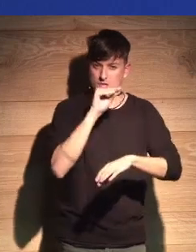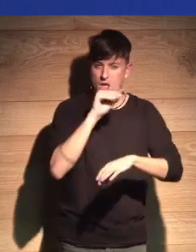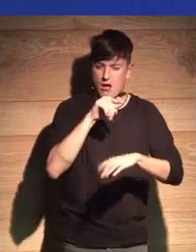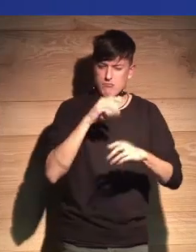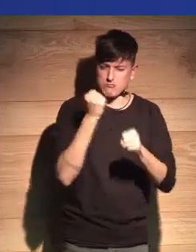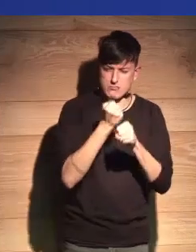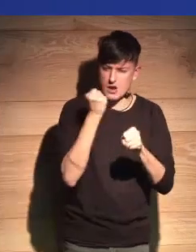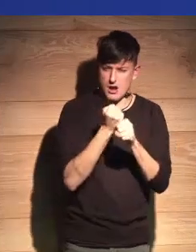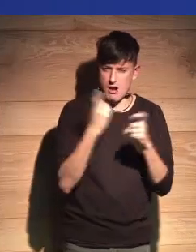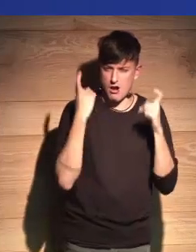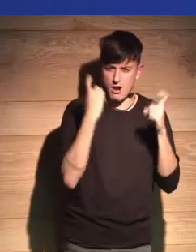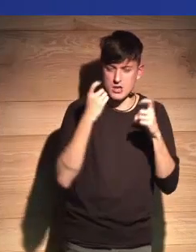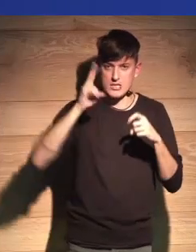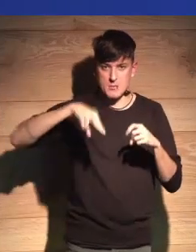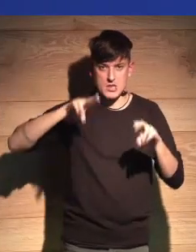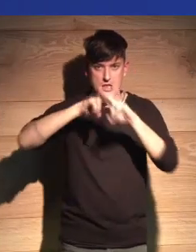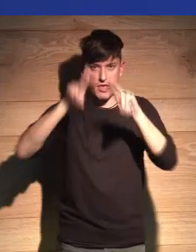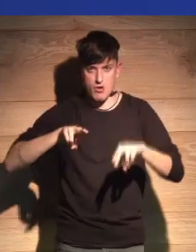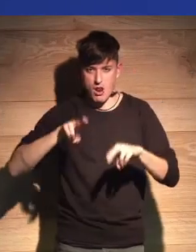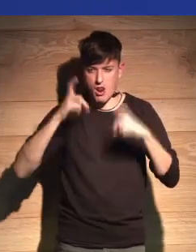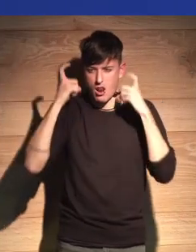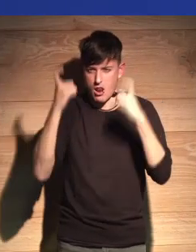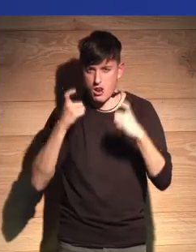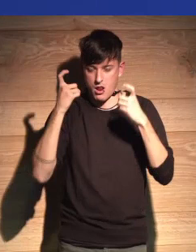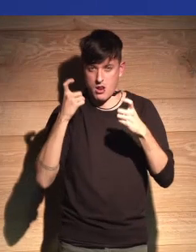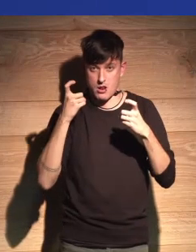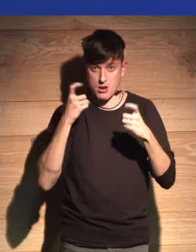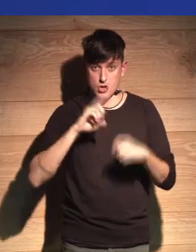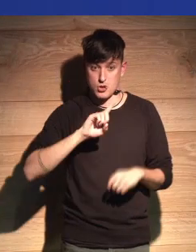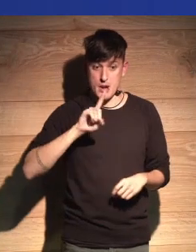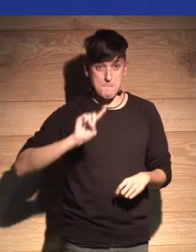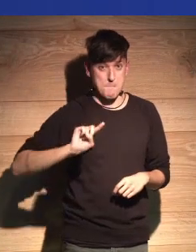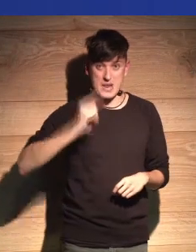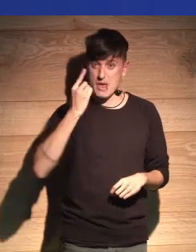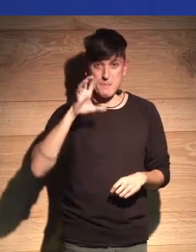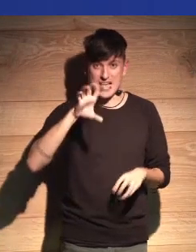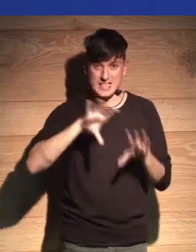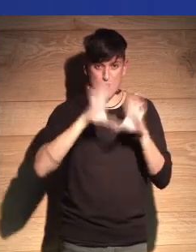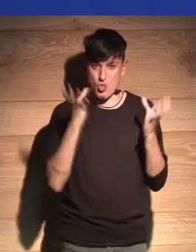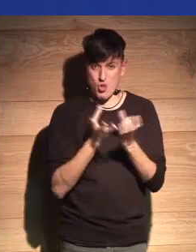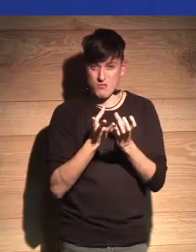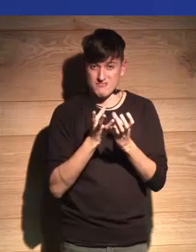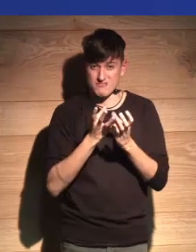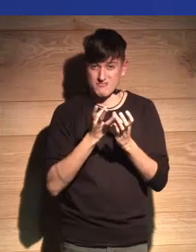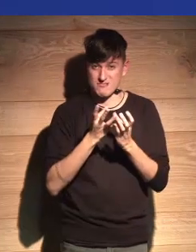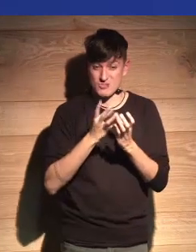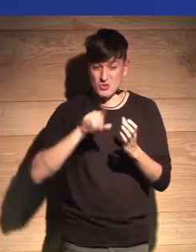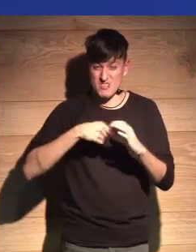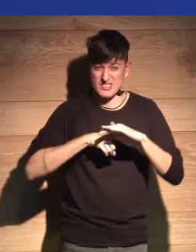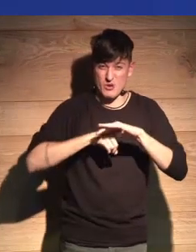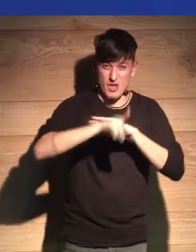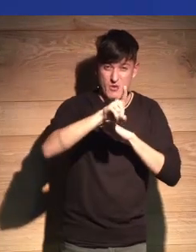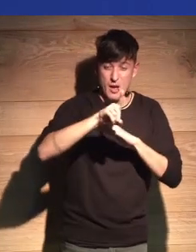Swedish government is working hard on this, both in Sweden and internationally. We were the first country in the world